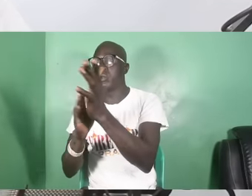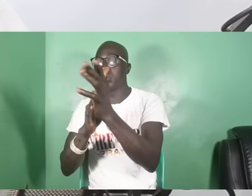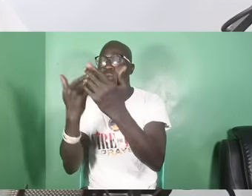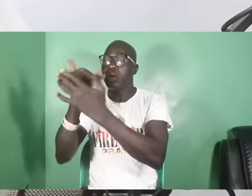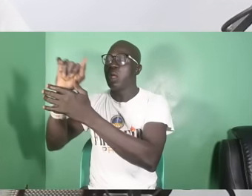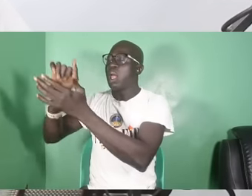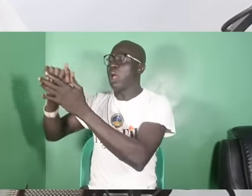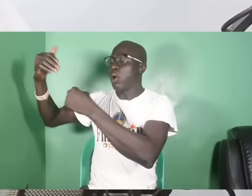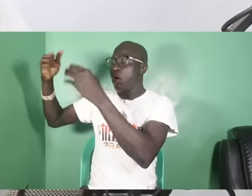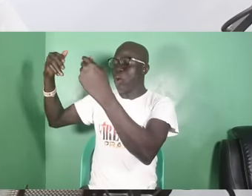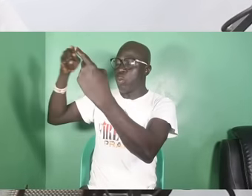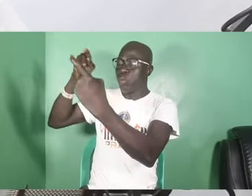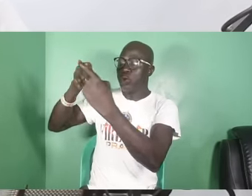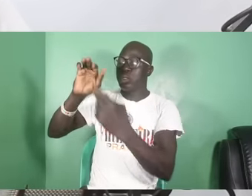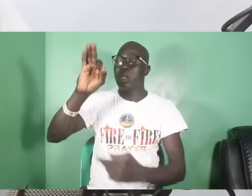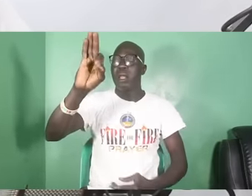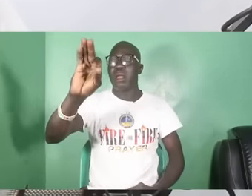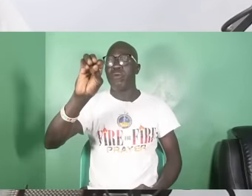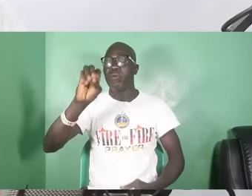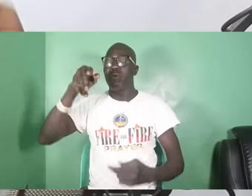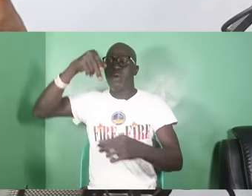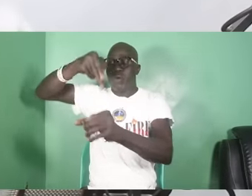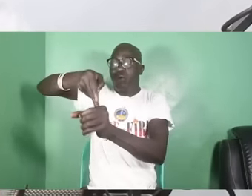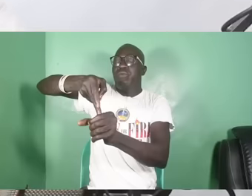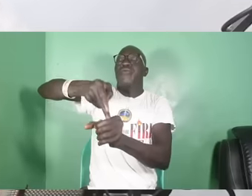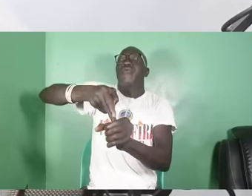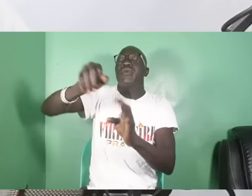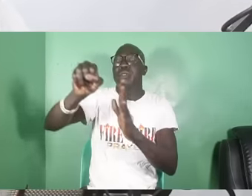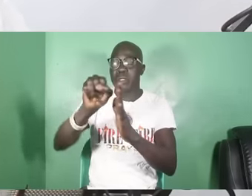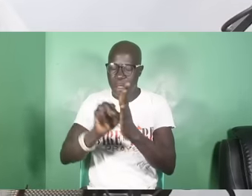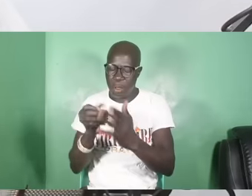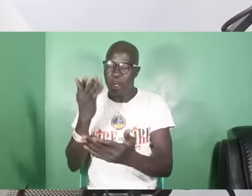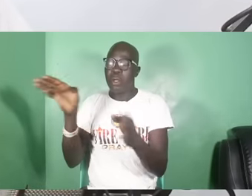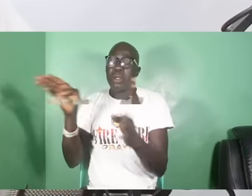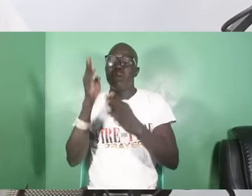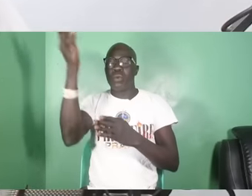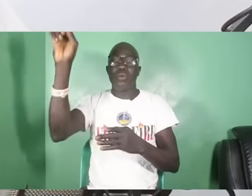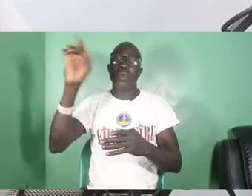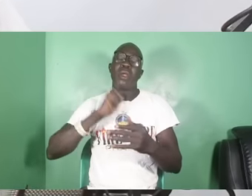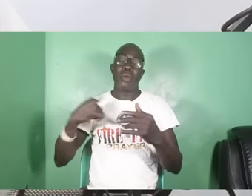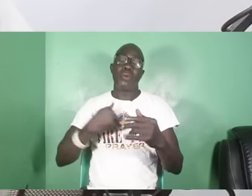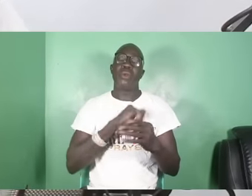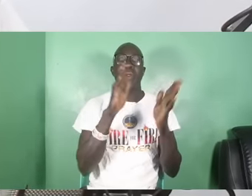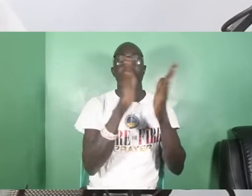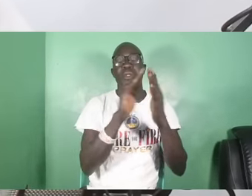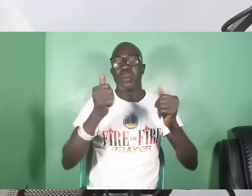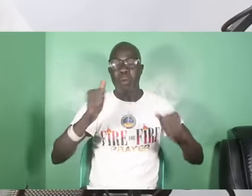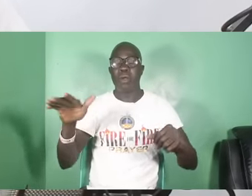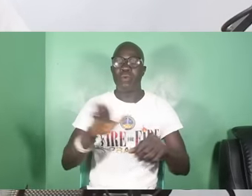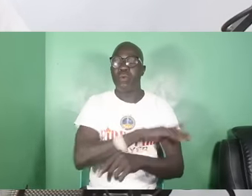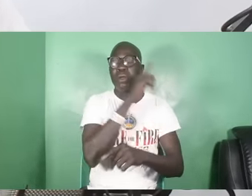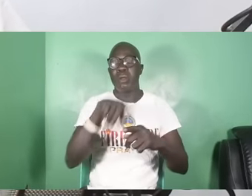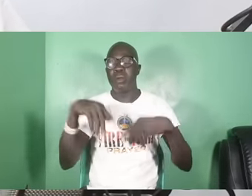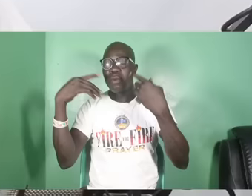AFO Fuel Station. Opposite AFO Fuel Station. Ibe lati pade. That is where we meet. O ma ni agbara. It will be powerful. Baba ti n